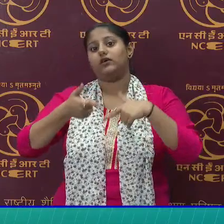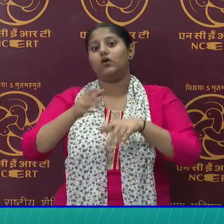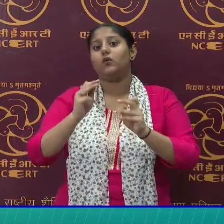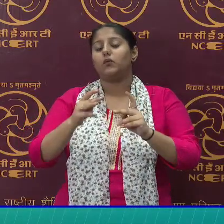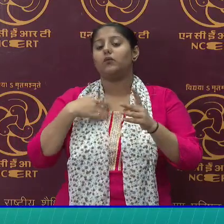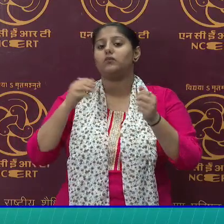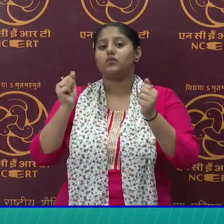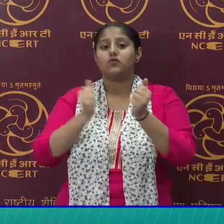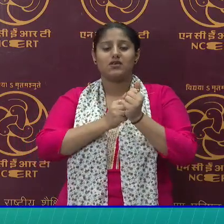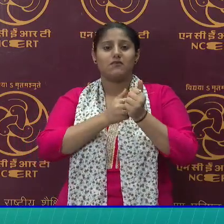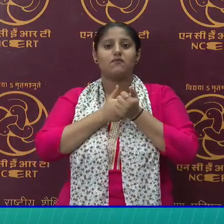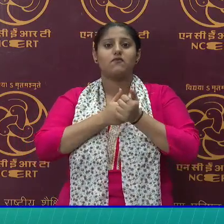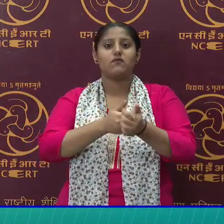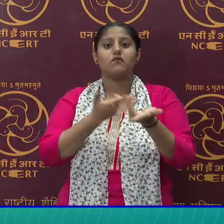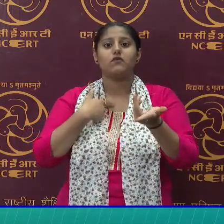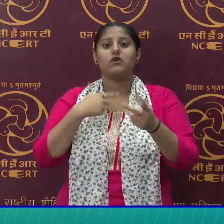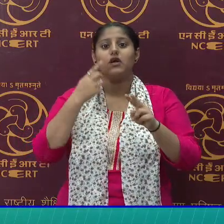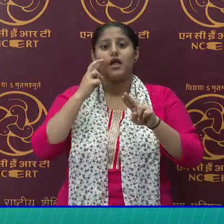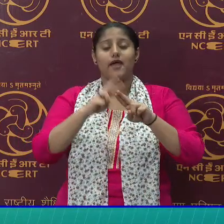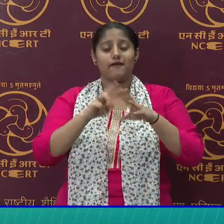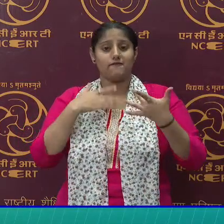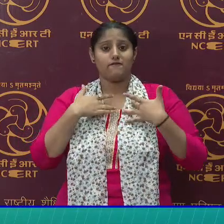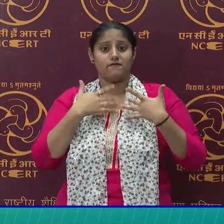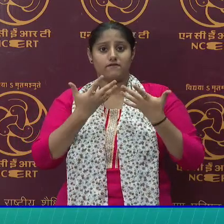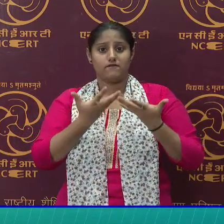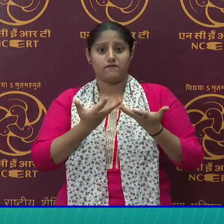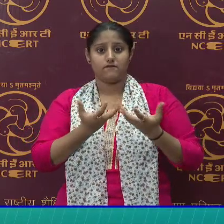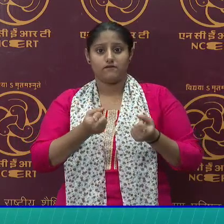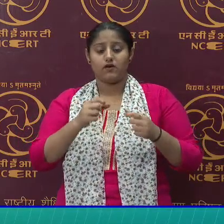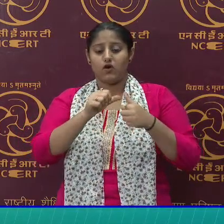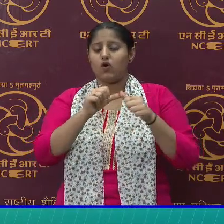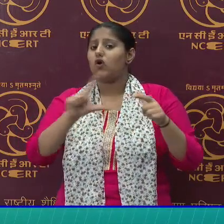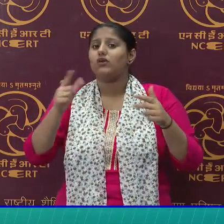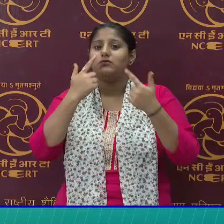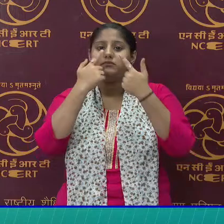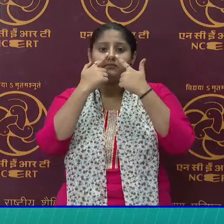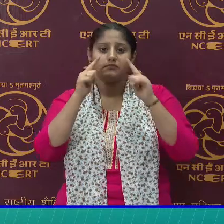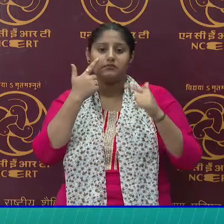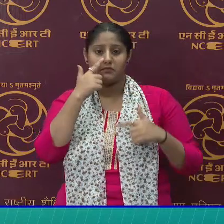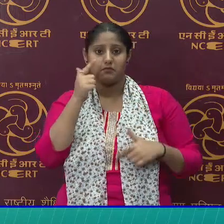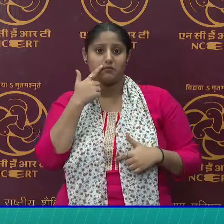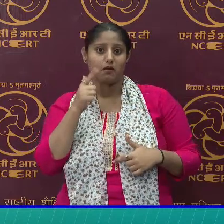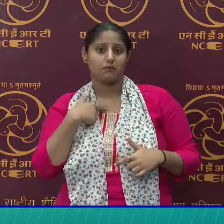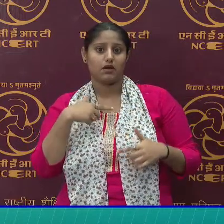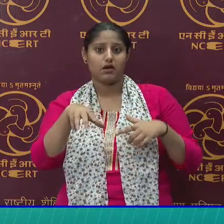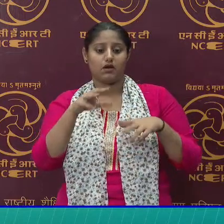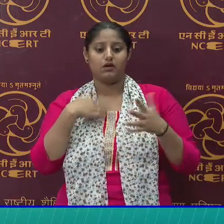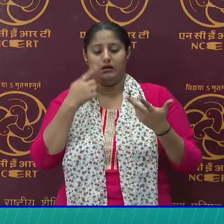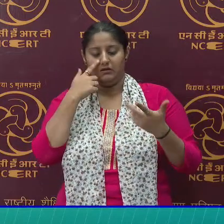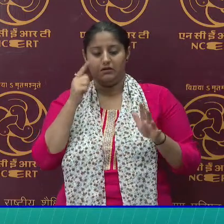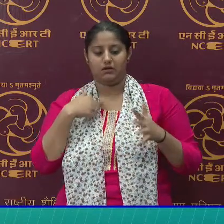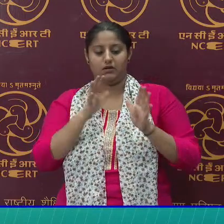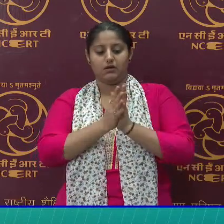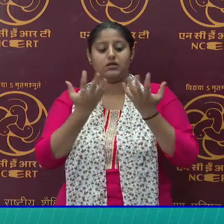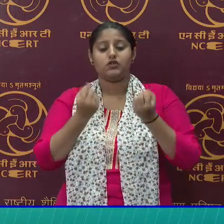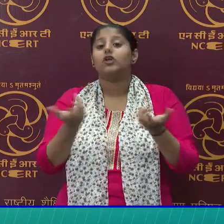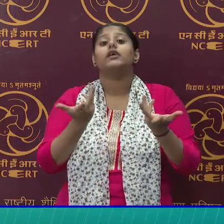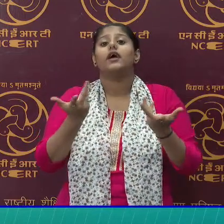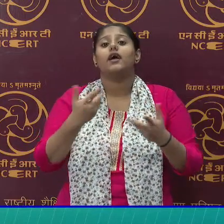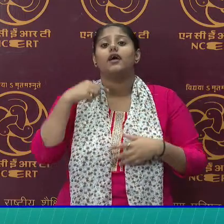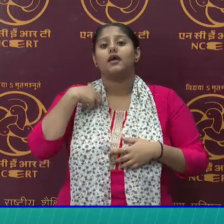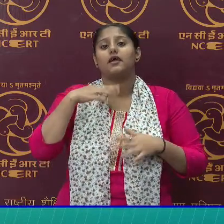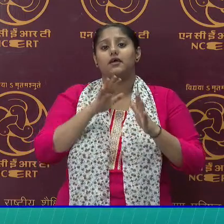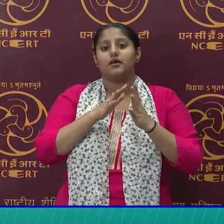fact, and yet we want, every parent wants, whether the parent is literate or illiterate, every parent wants